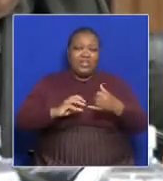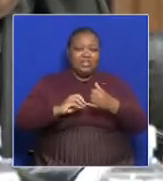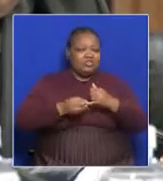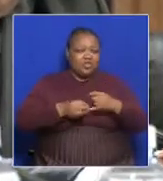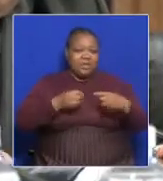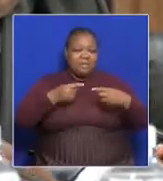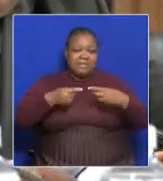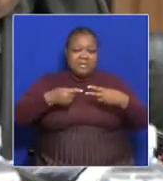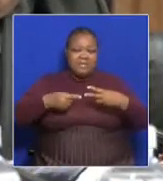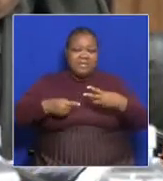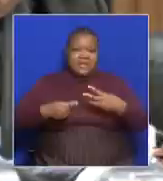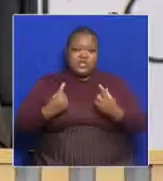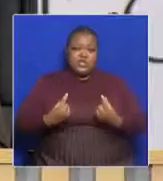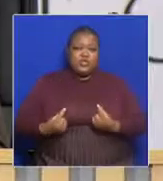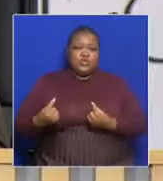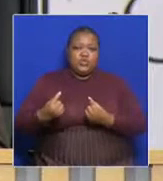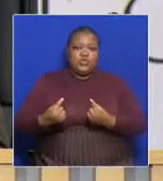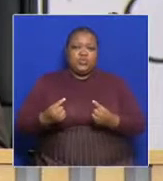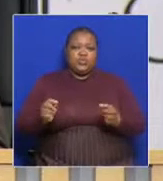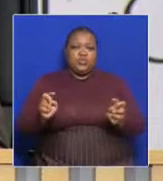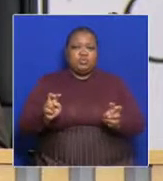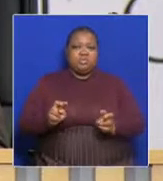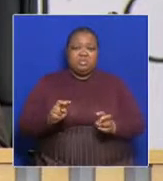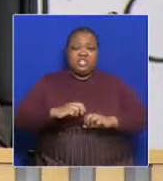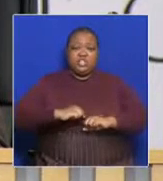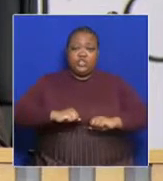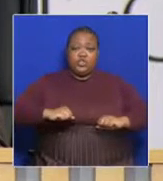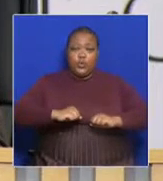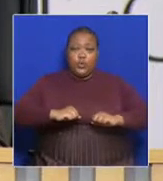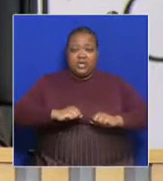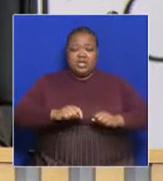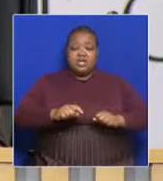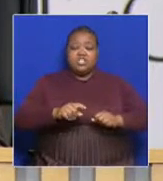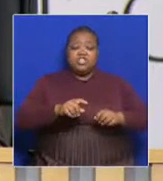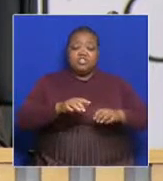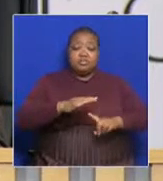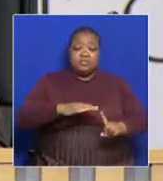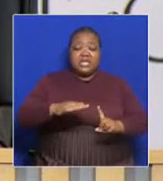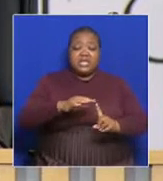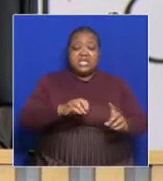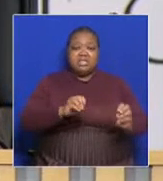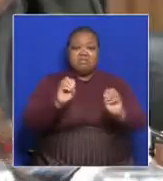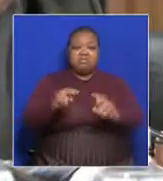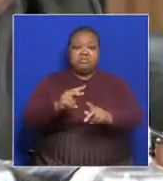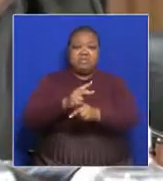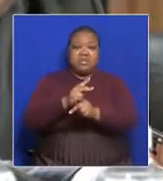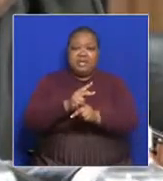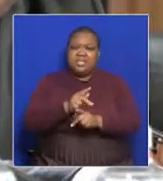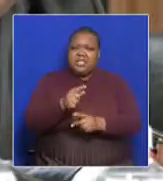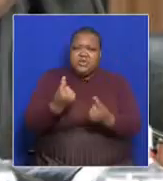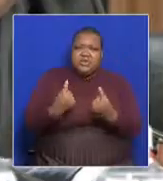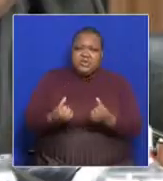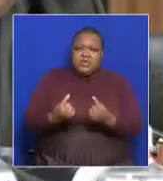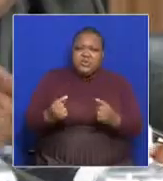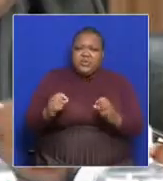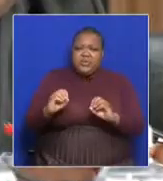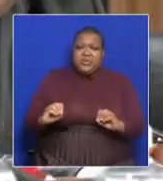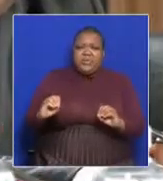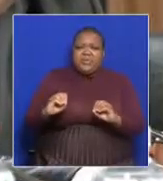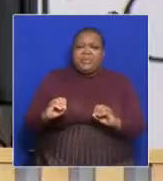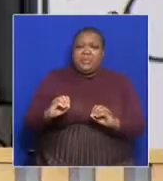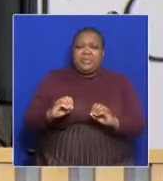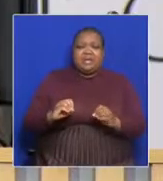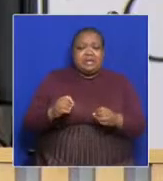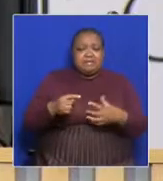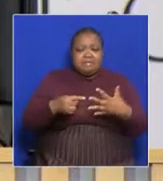close quote, for storage. Yeah. And yet you didn't. You simply made an assumption. Is it factually correct that you had exhausted all